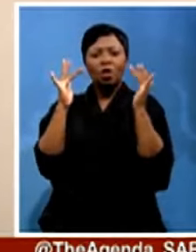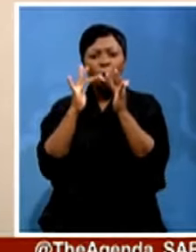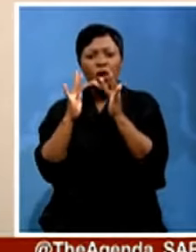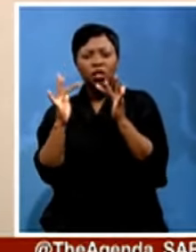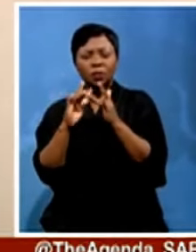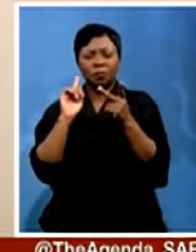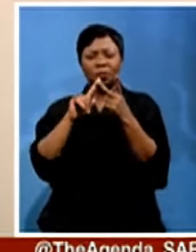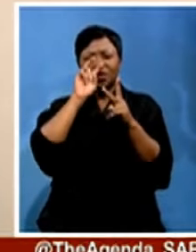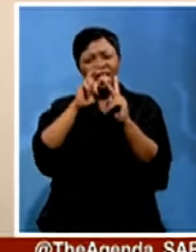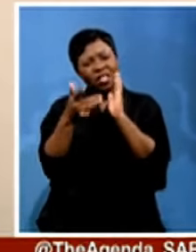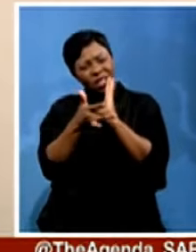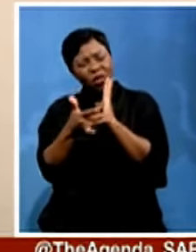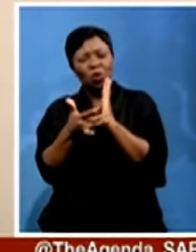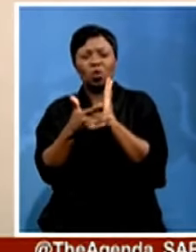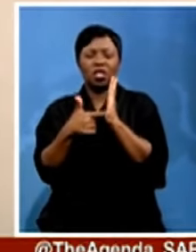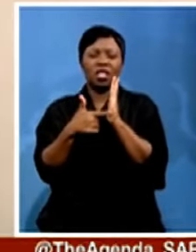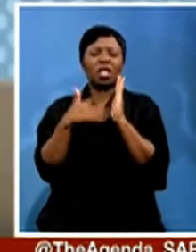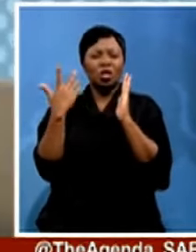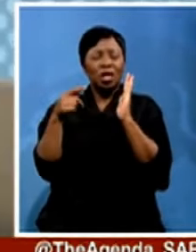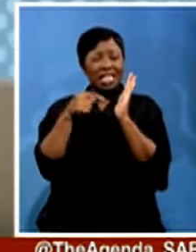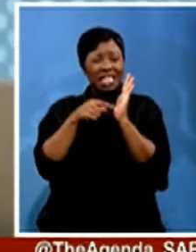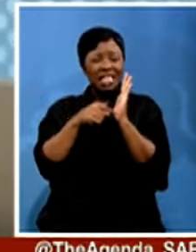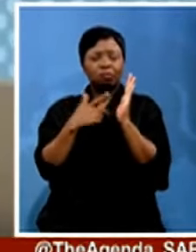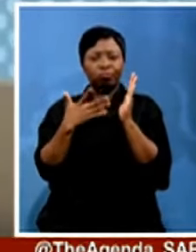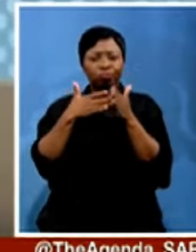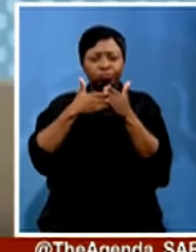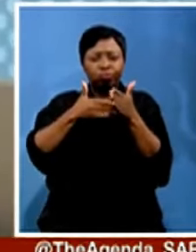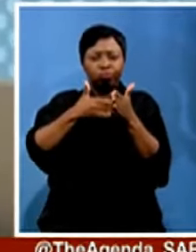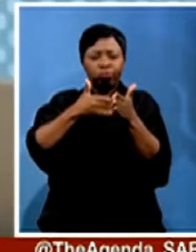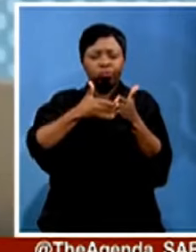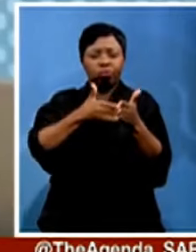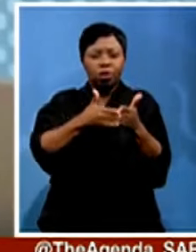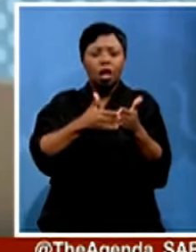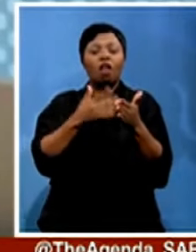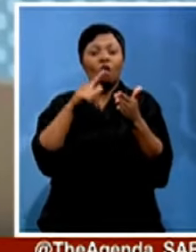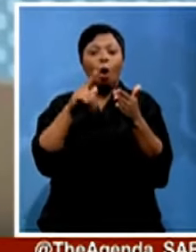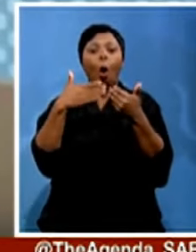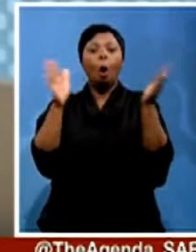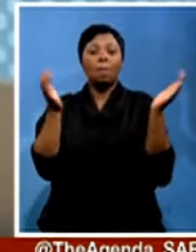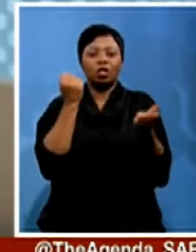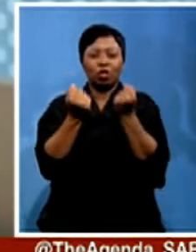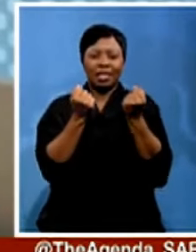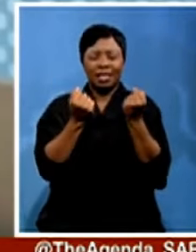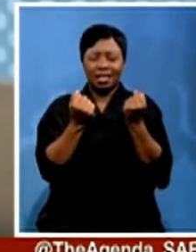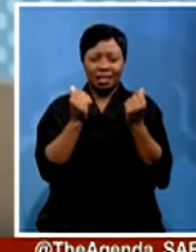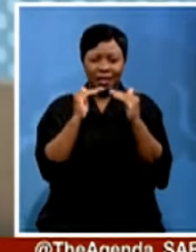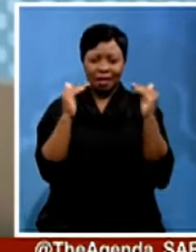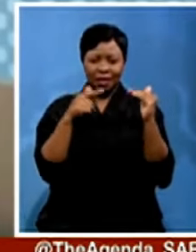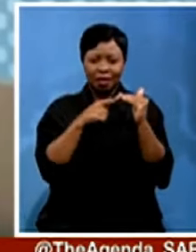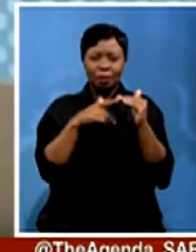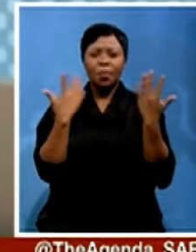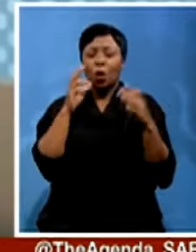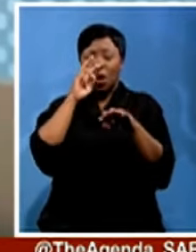that provides a hurdle towards open justice. Virtual proceedings require good connectivity and an abundance